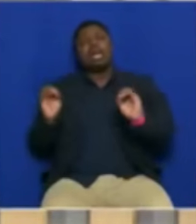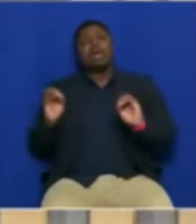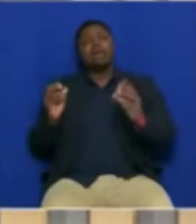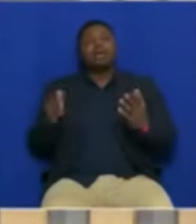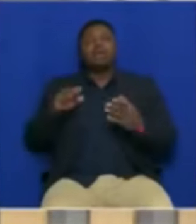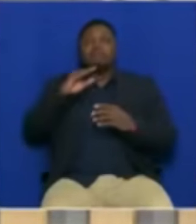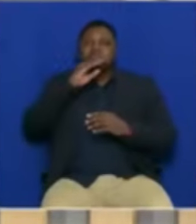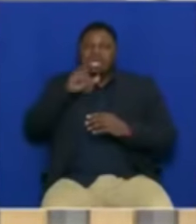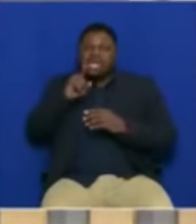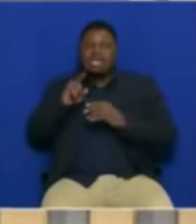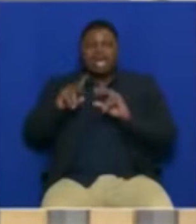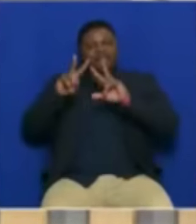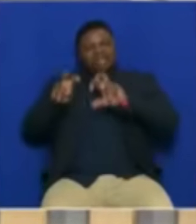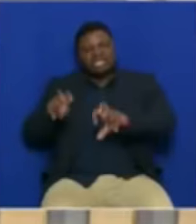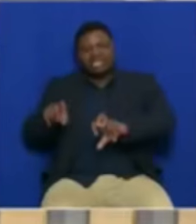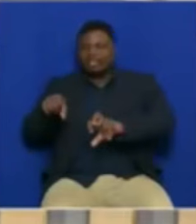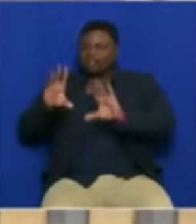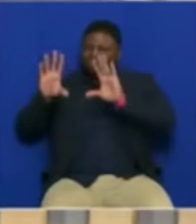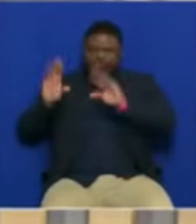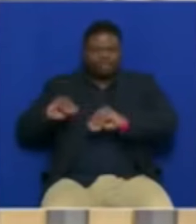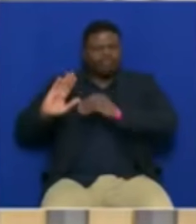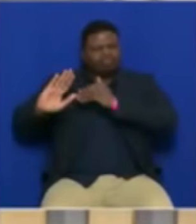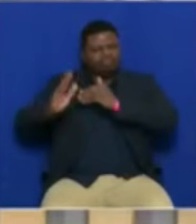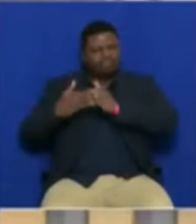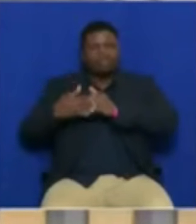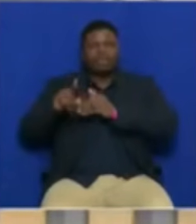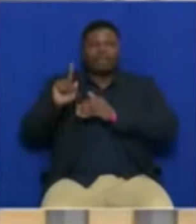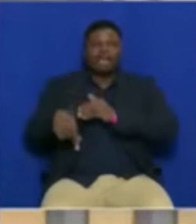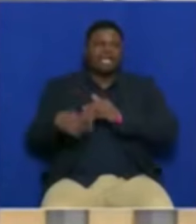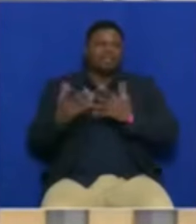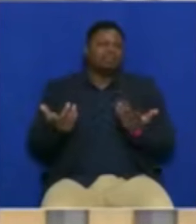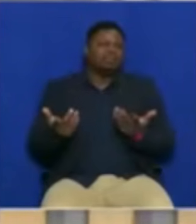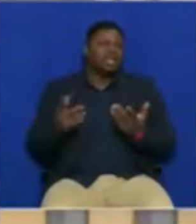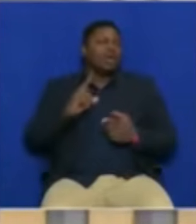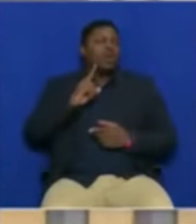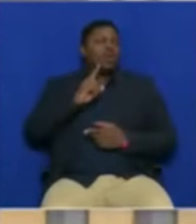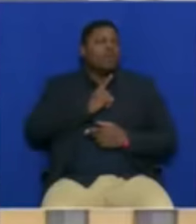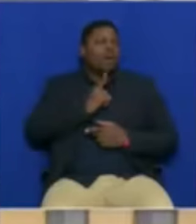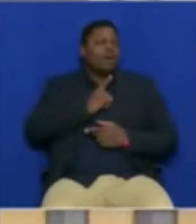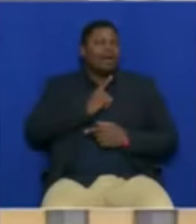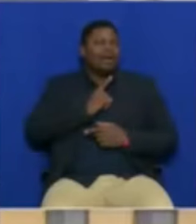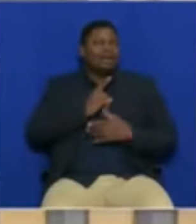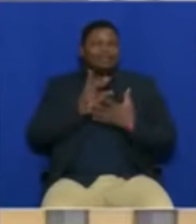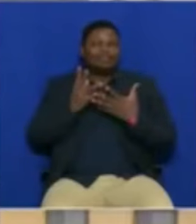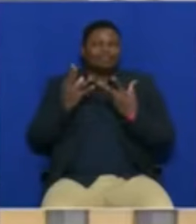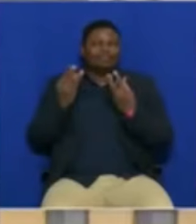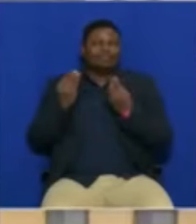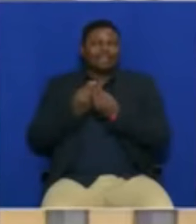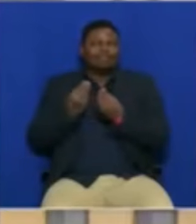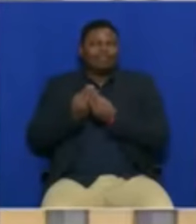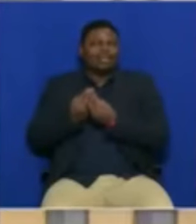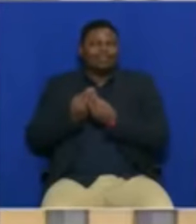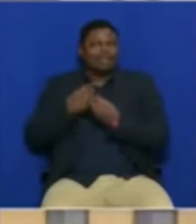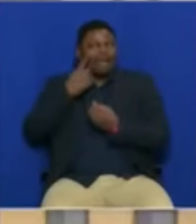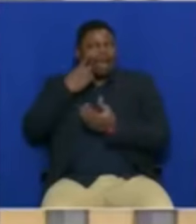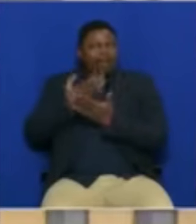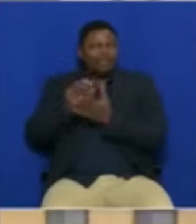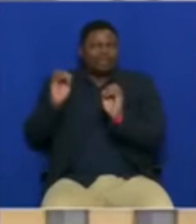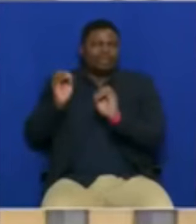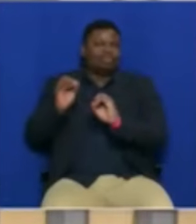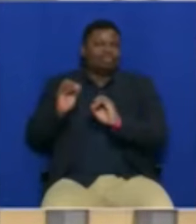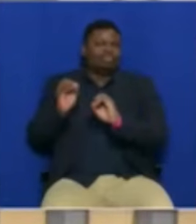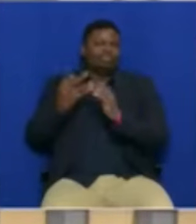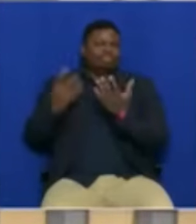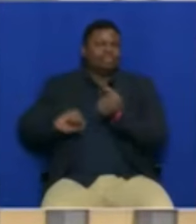nothing. Or we cannot find anything to substantiate or support what is there. But if we